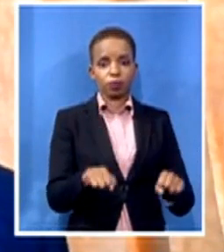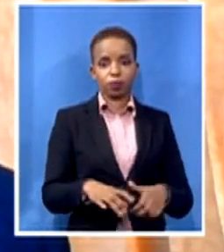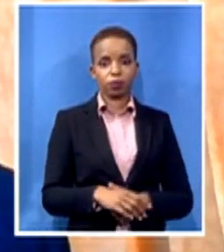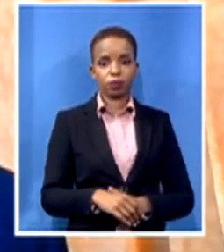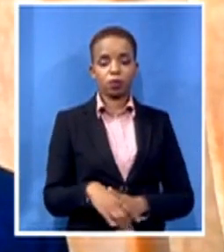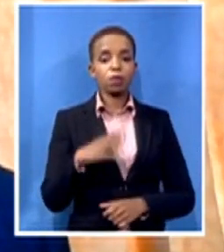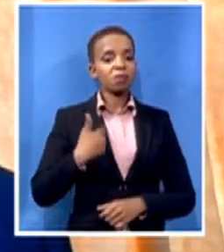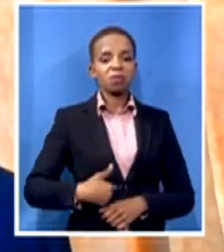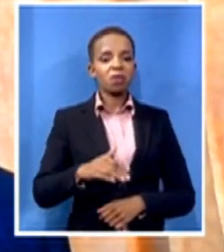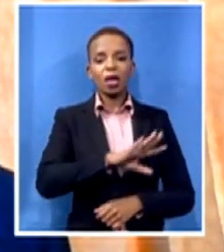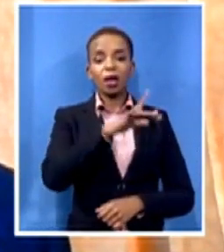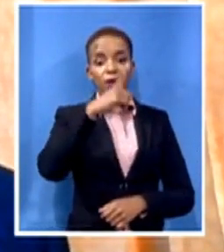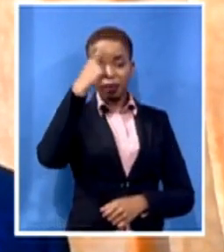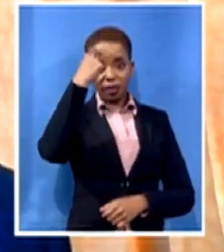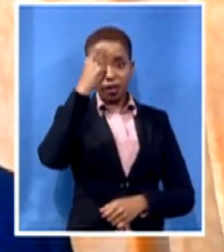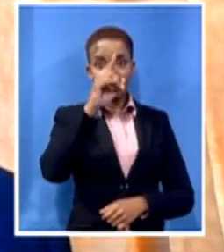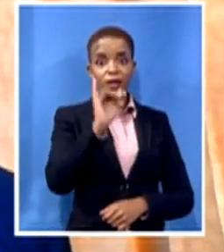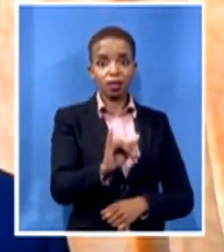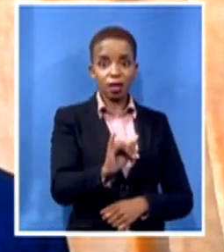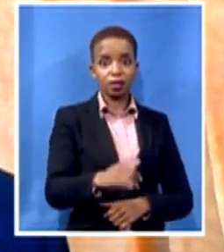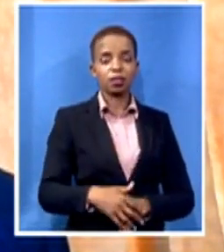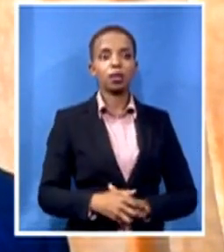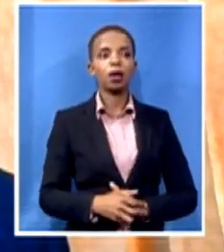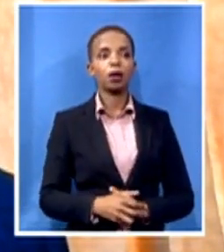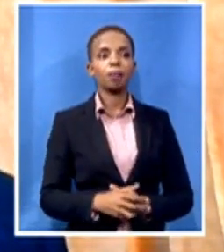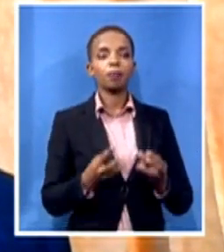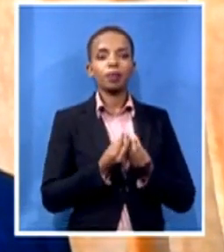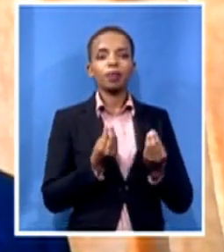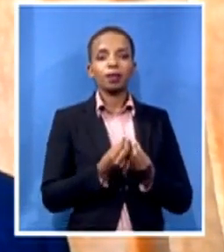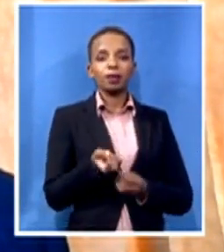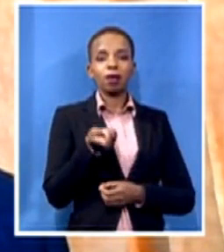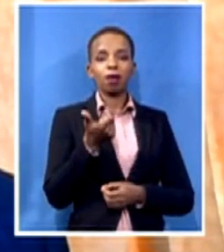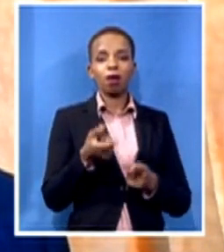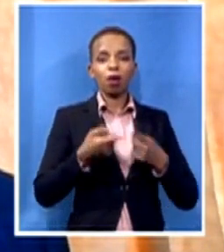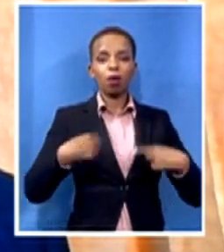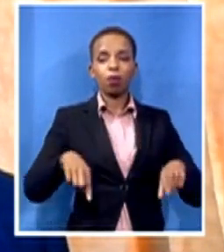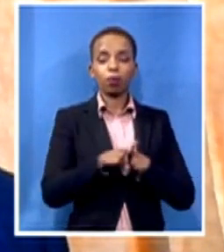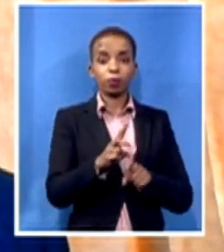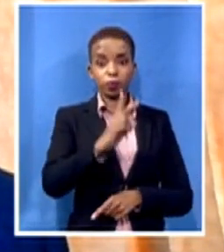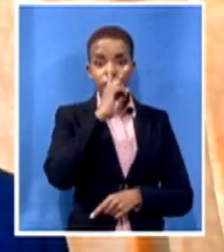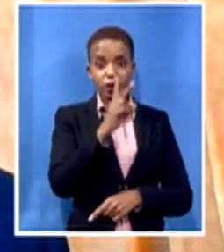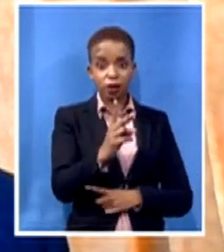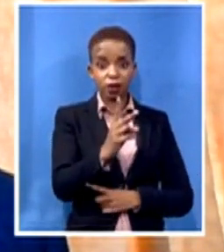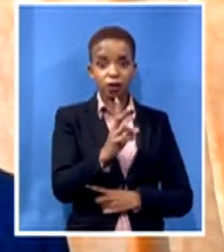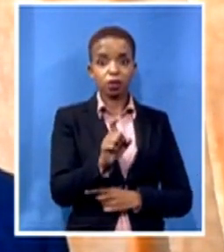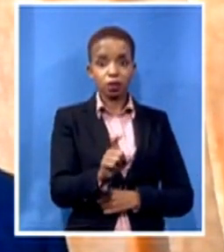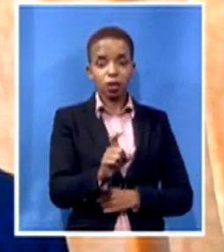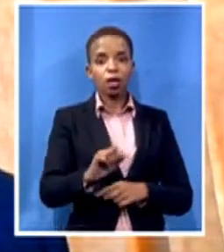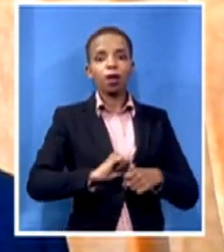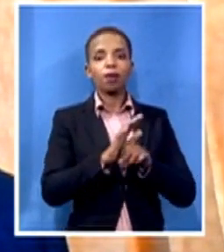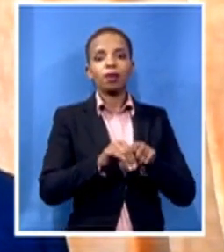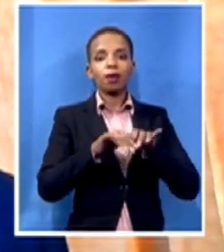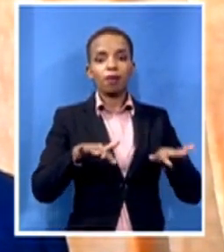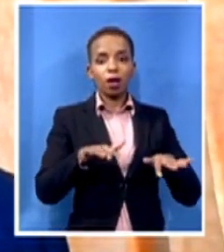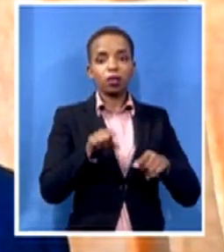slight mutations that we see with the different strains of the virus circulating globally will affect any development